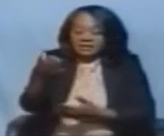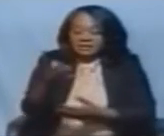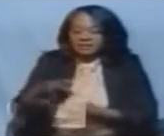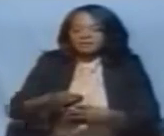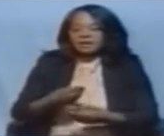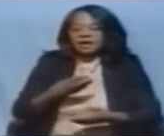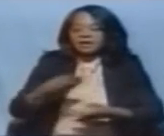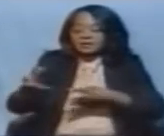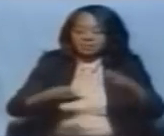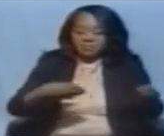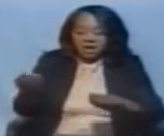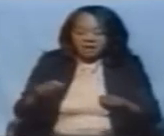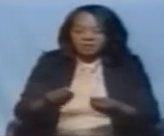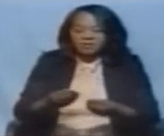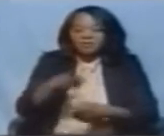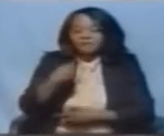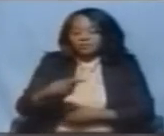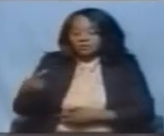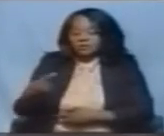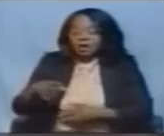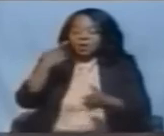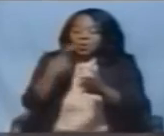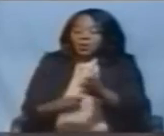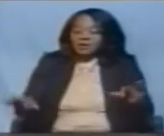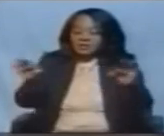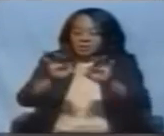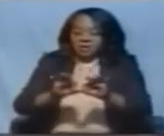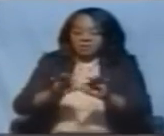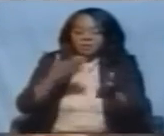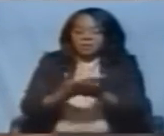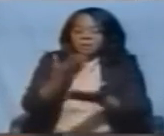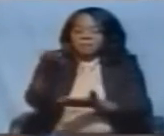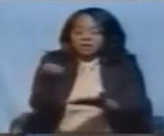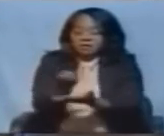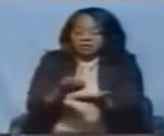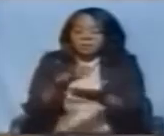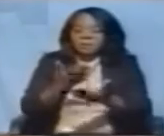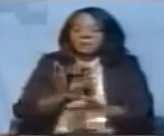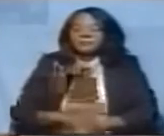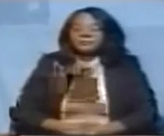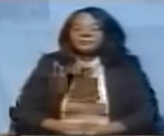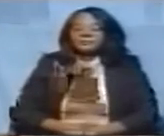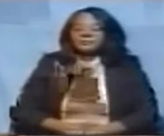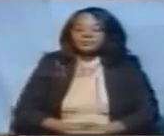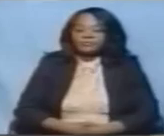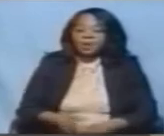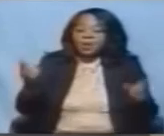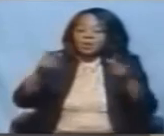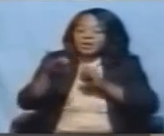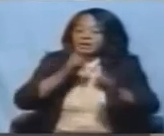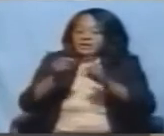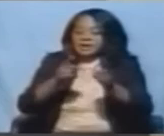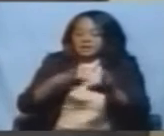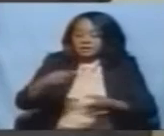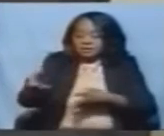basically talking procurement. I want you to explain, what is the importance of procurement to the economy? Okay. First of all, when you talk about supply